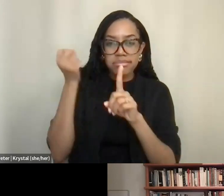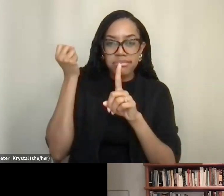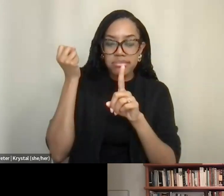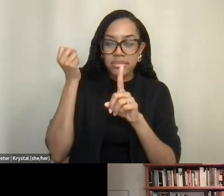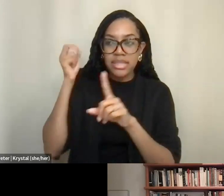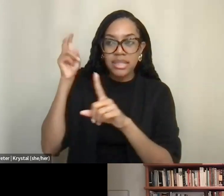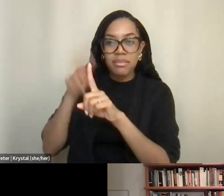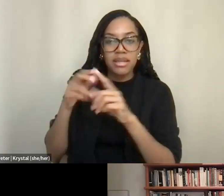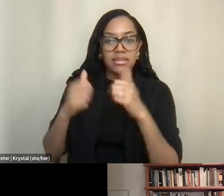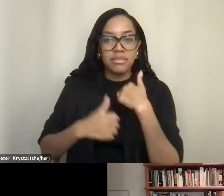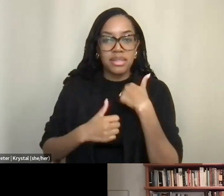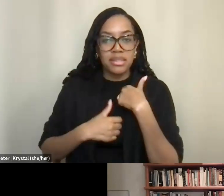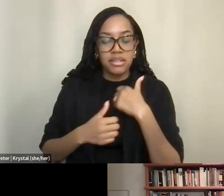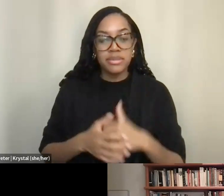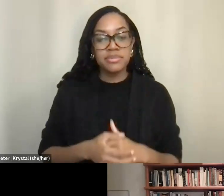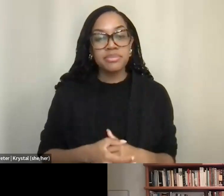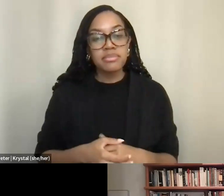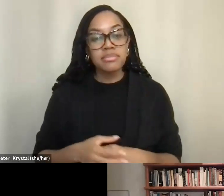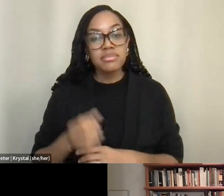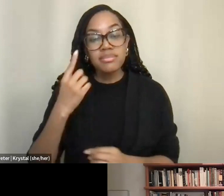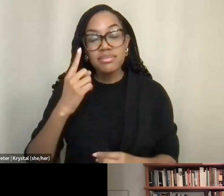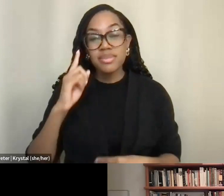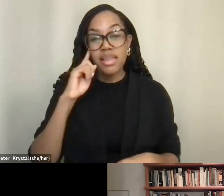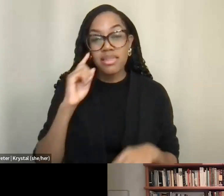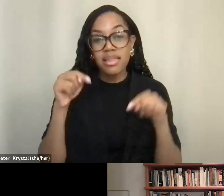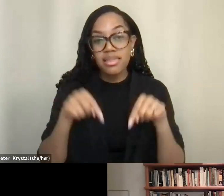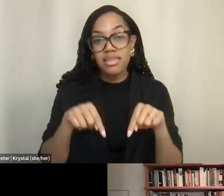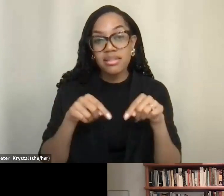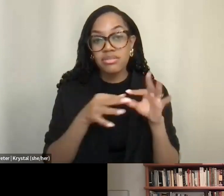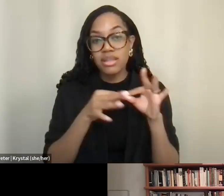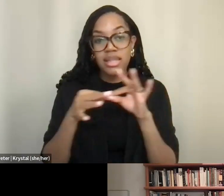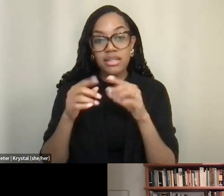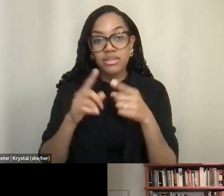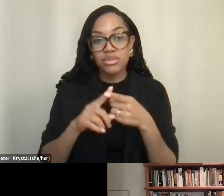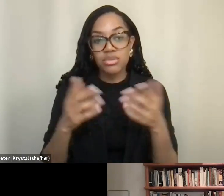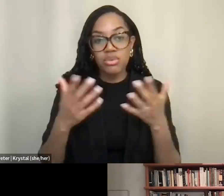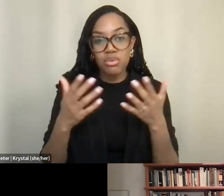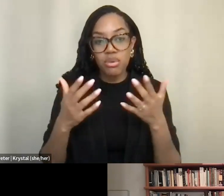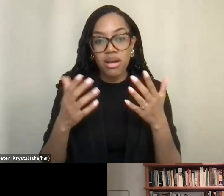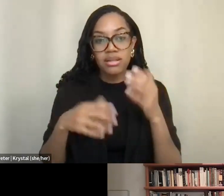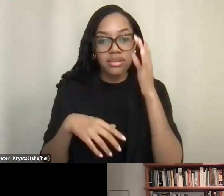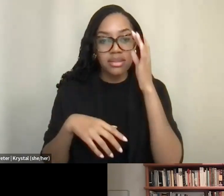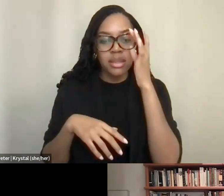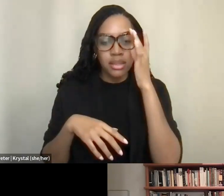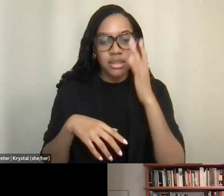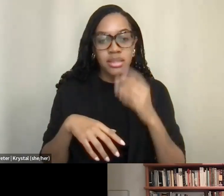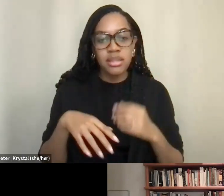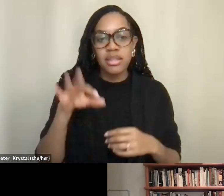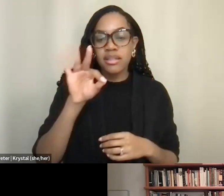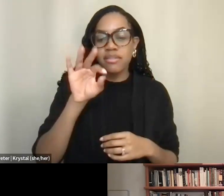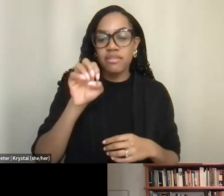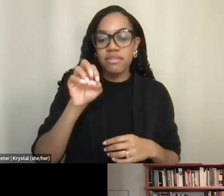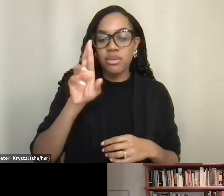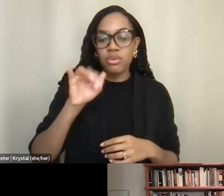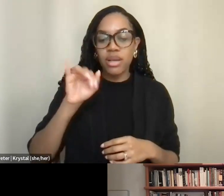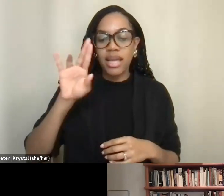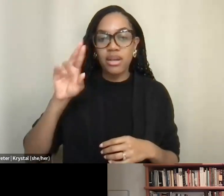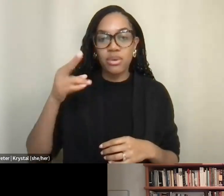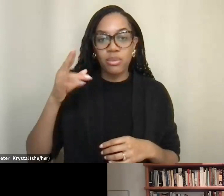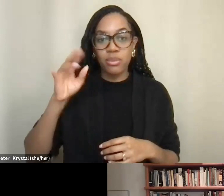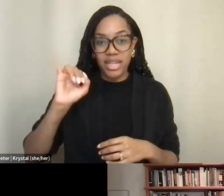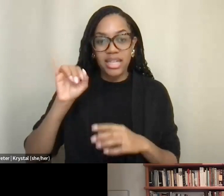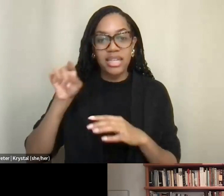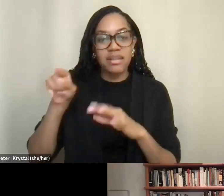it has something to do with what Paulo Freire talked about, that start with where people are and what